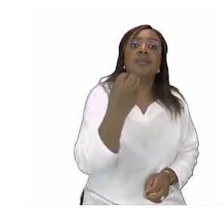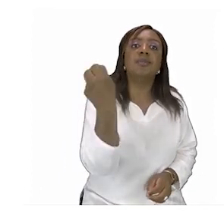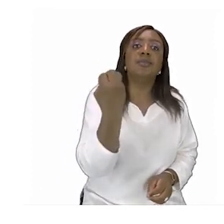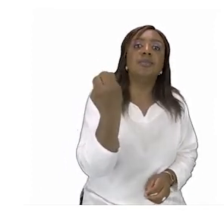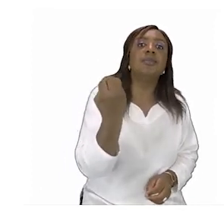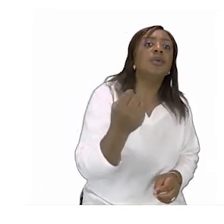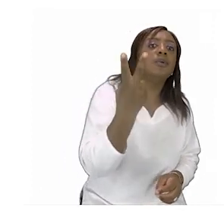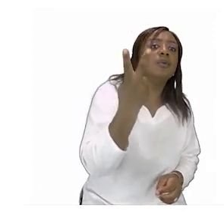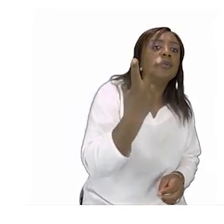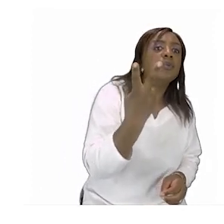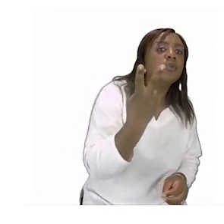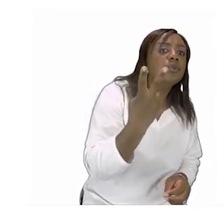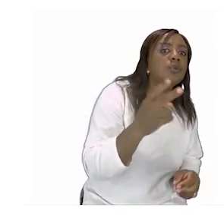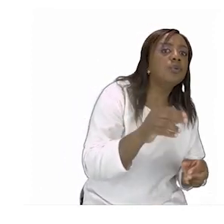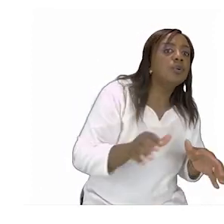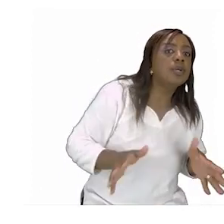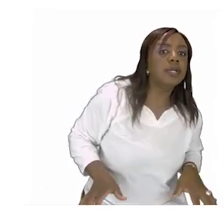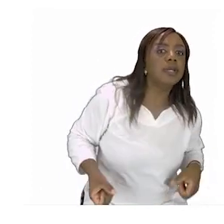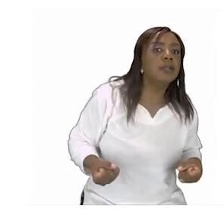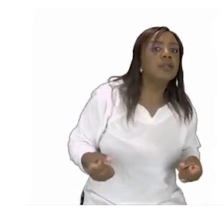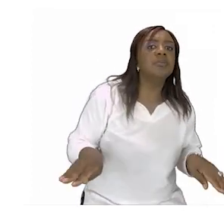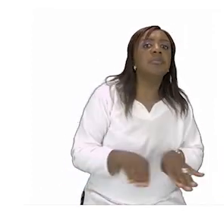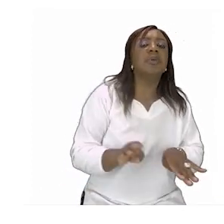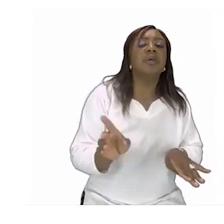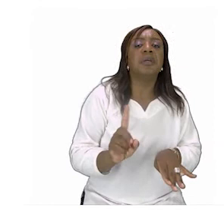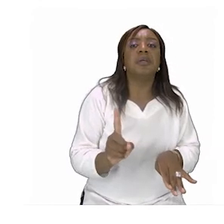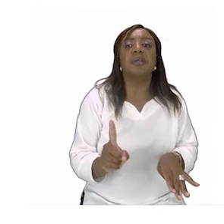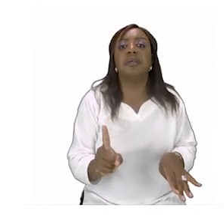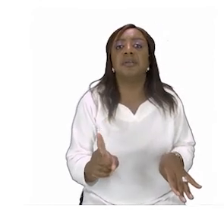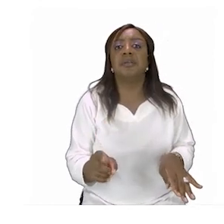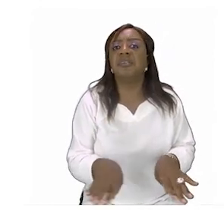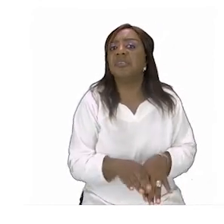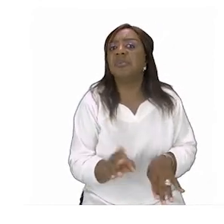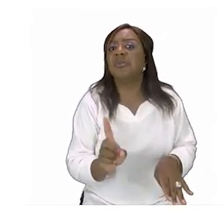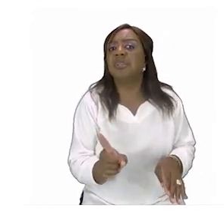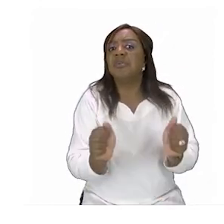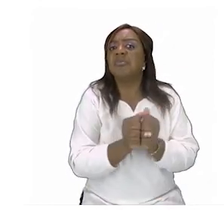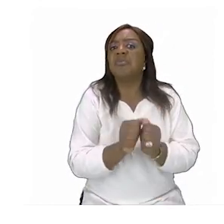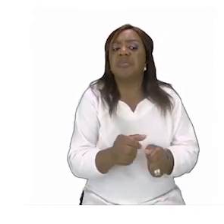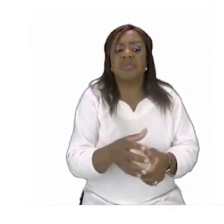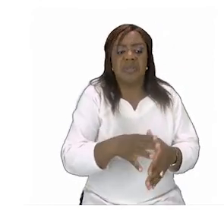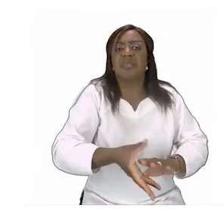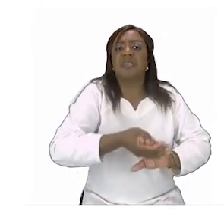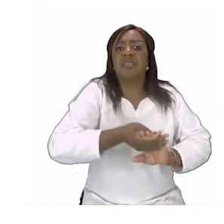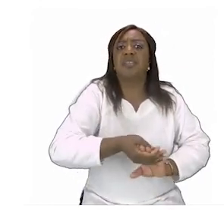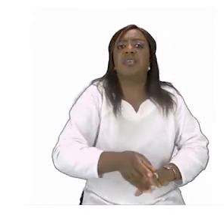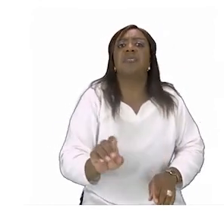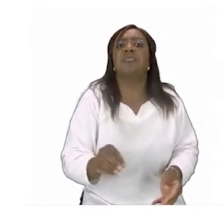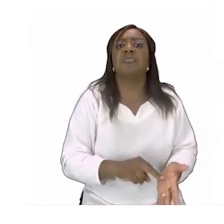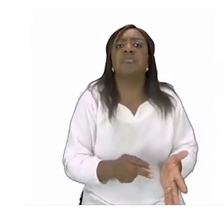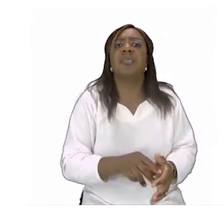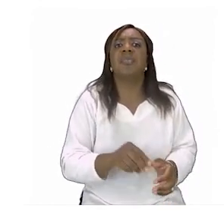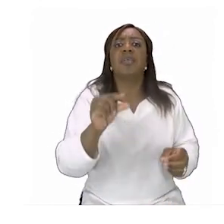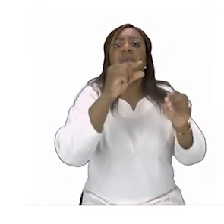girls and it seems like they are together and shaking hands. Now remember,